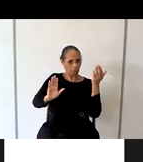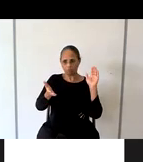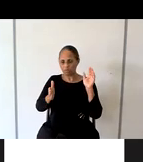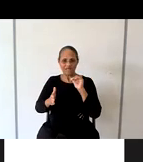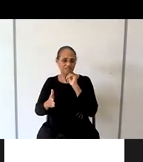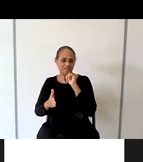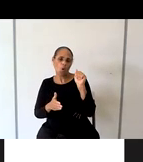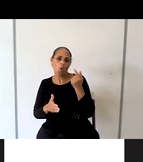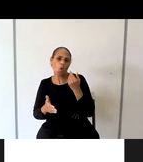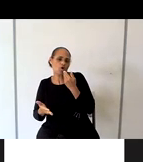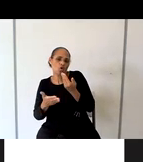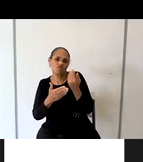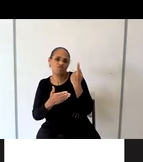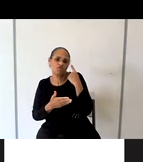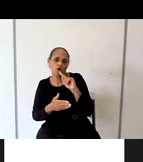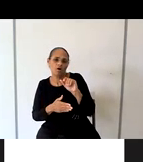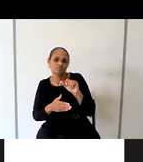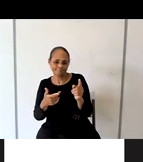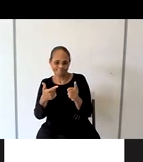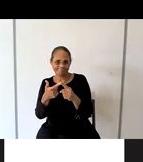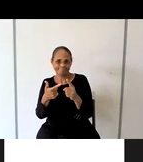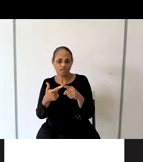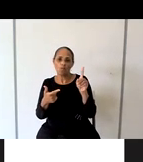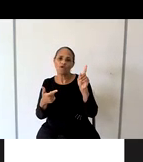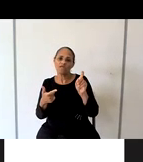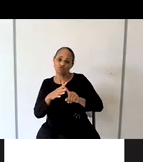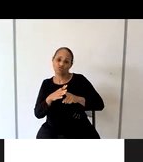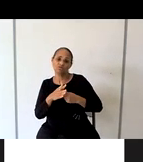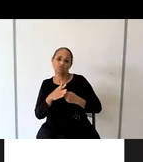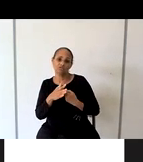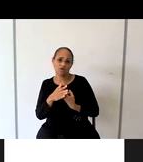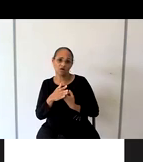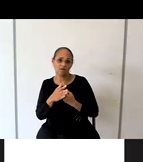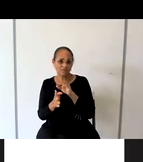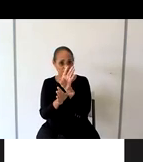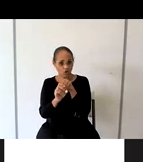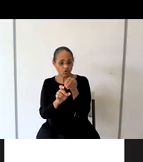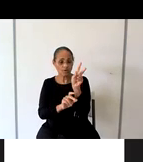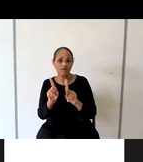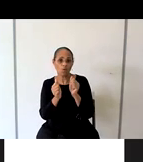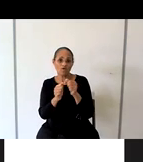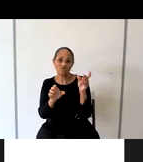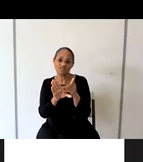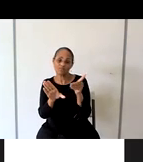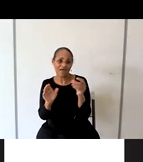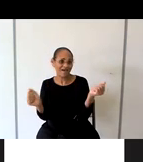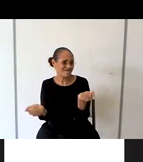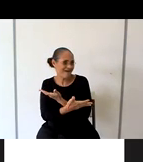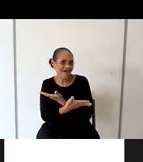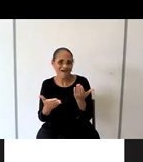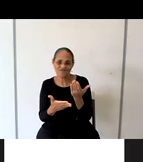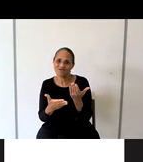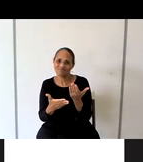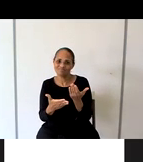for. Another way is that we need to start including people with disabilities in every single aspect